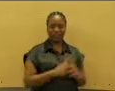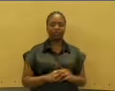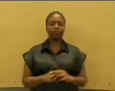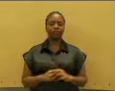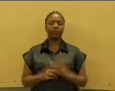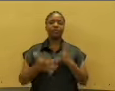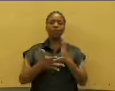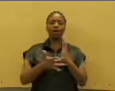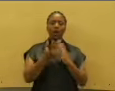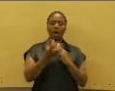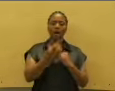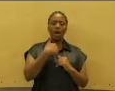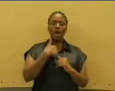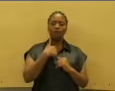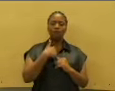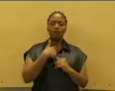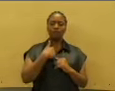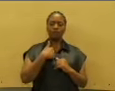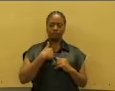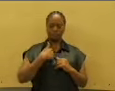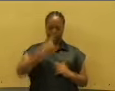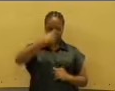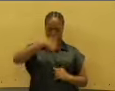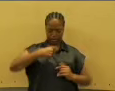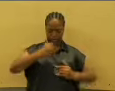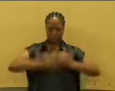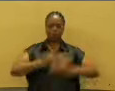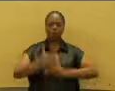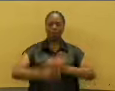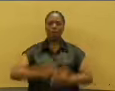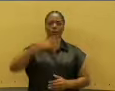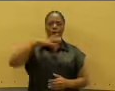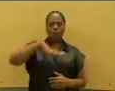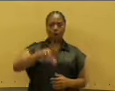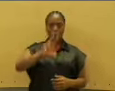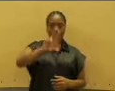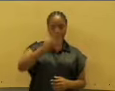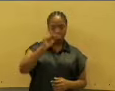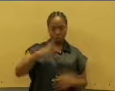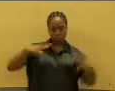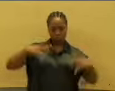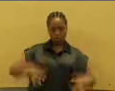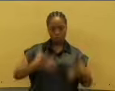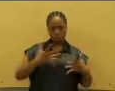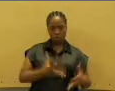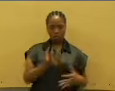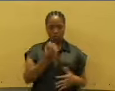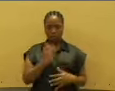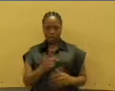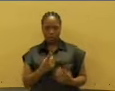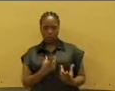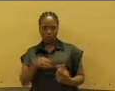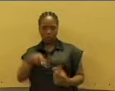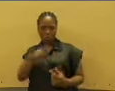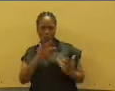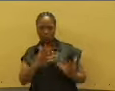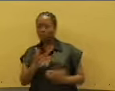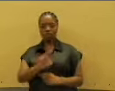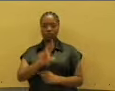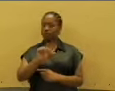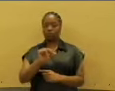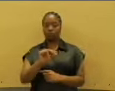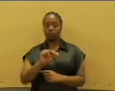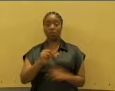that is someone's personal process. We cannot impose how we want them to appear. It's also their stage. The most we can do as people,